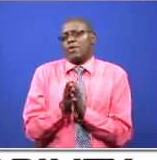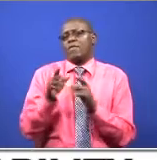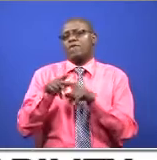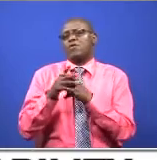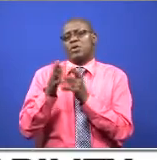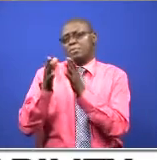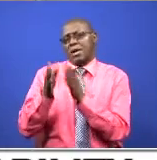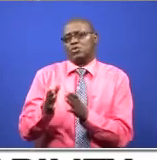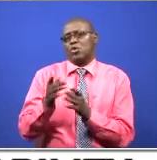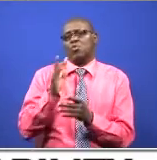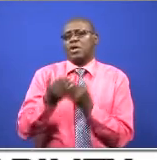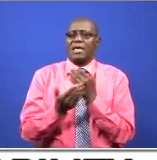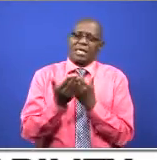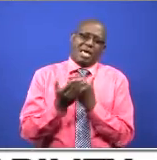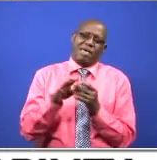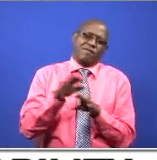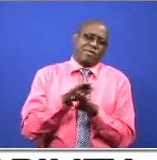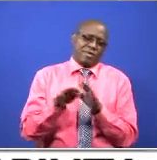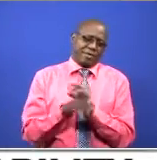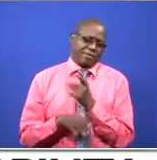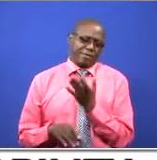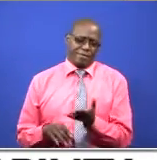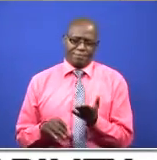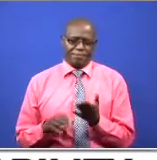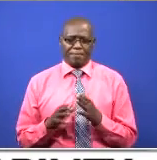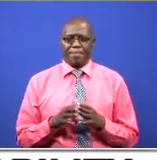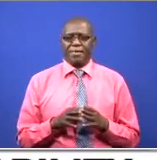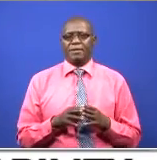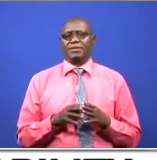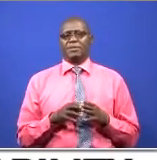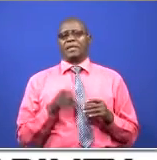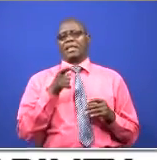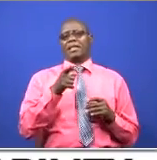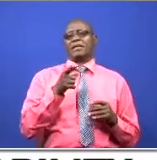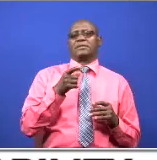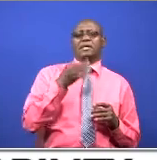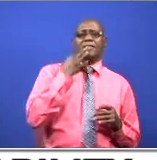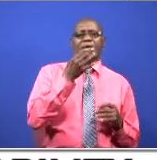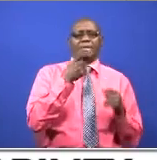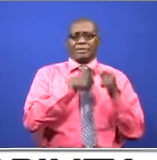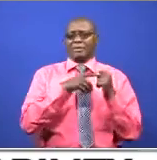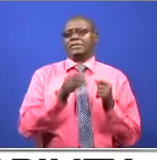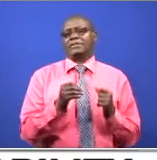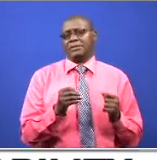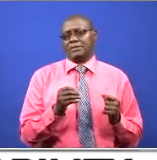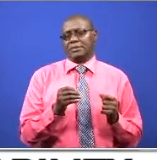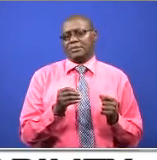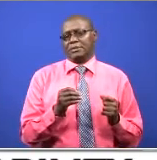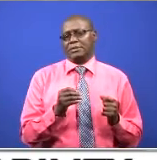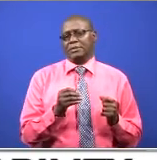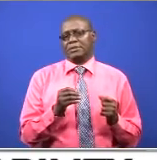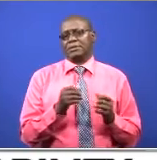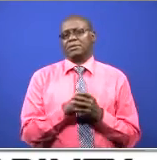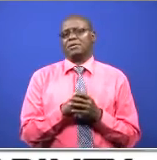that hulabaloo around there. Mm-hmm. So it's a whole 360. For someone who wants an already finished